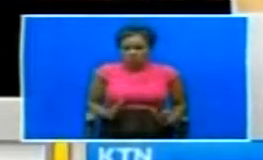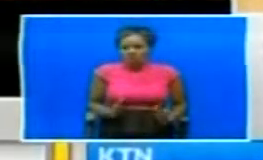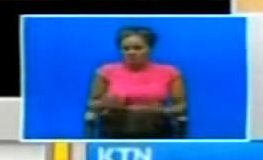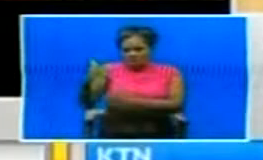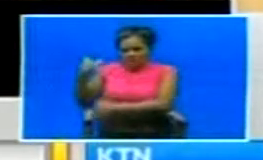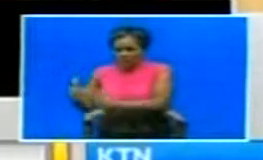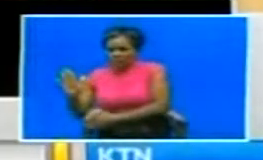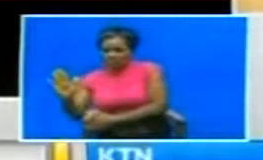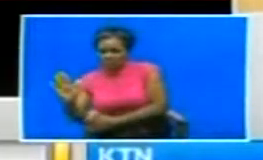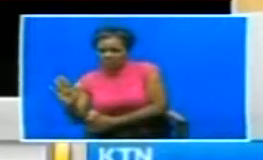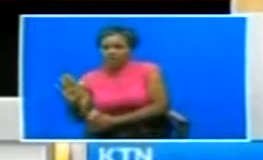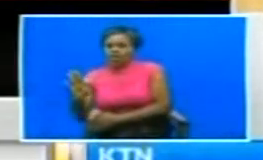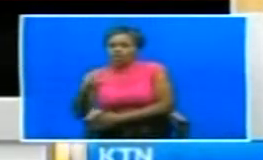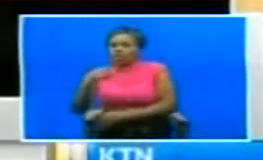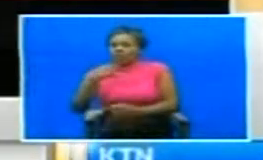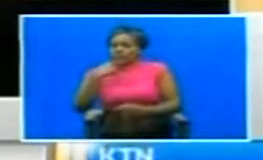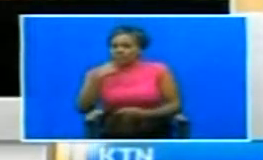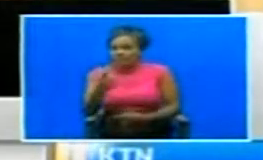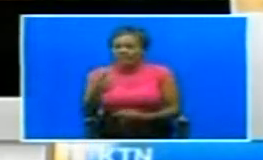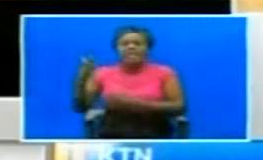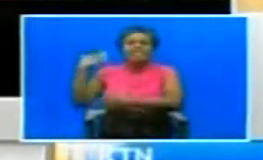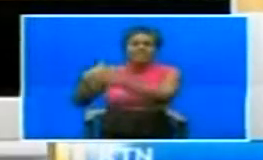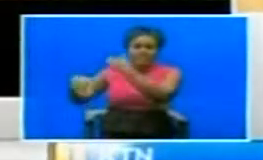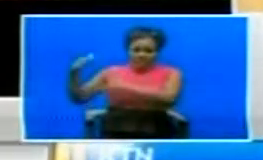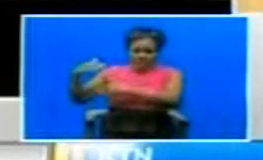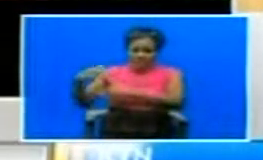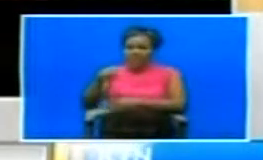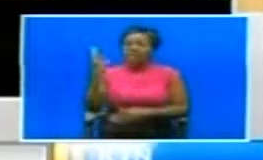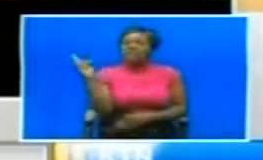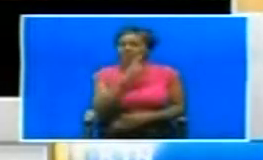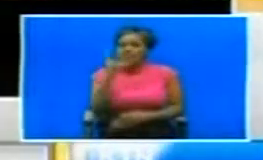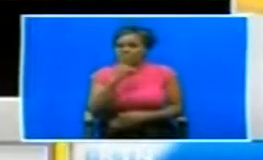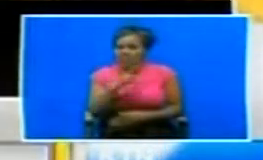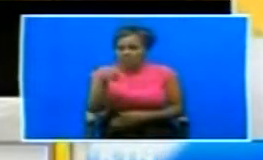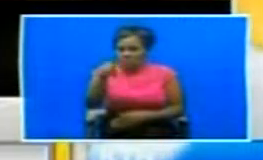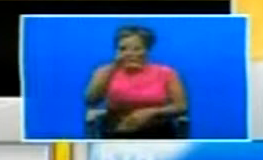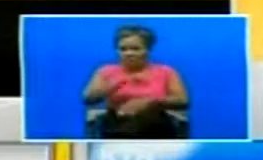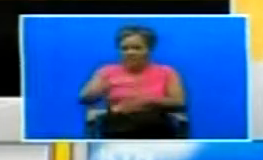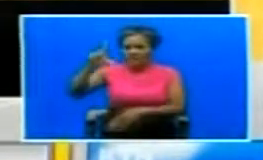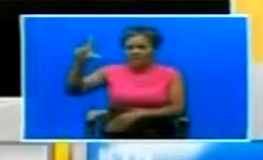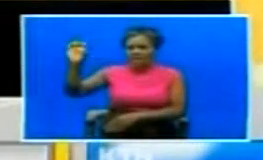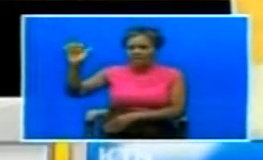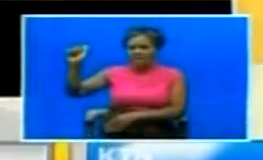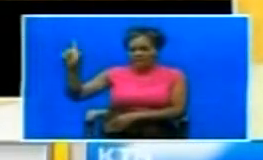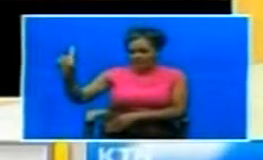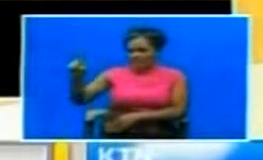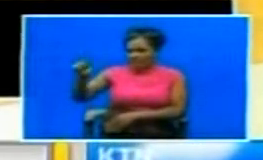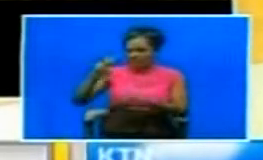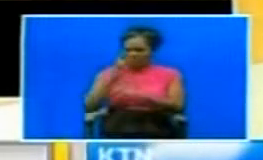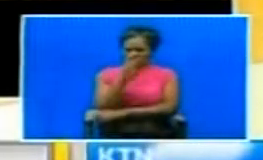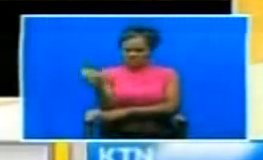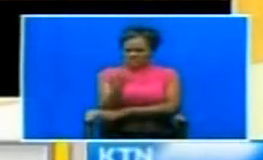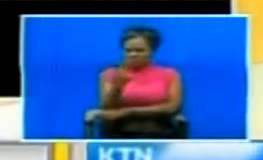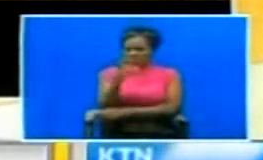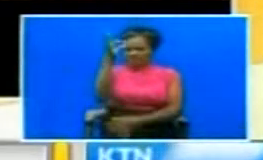where you stay. You have to give history, basically indicating the risks of exposure to this sort of situation. They will assess, and